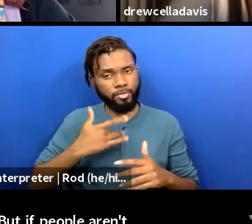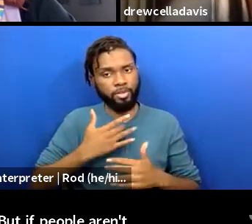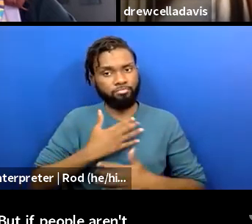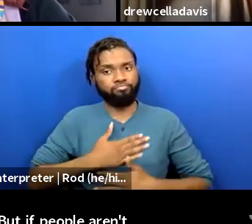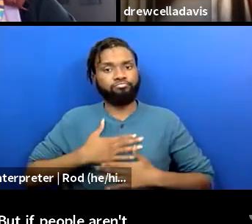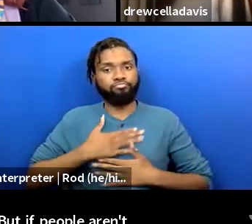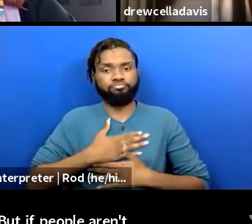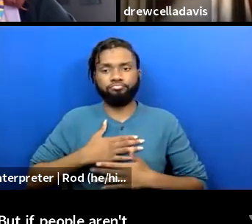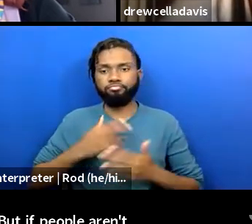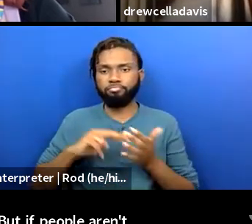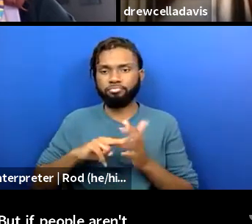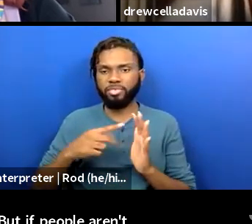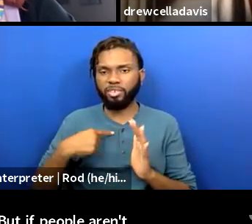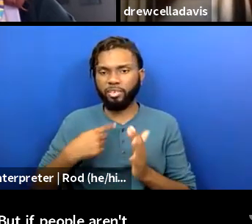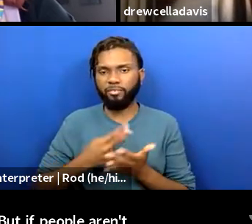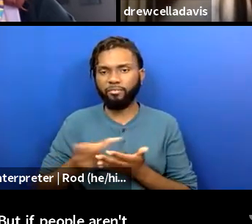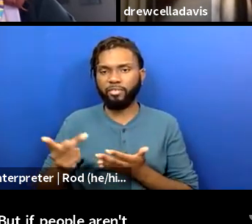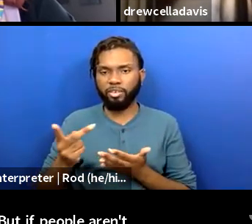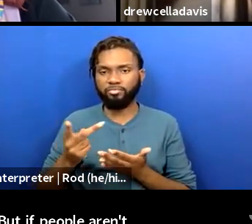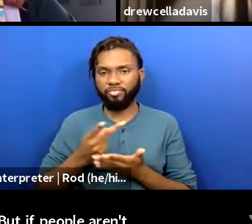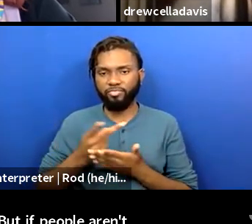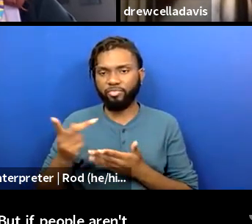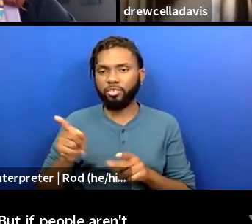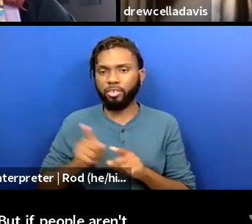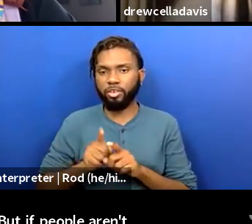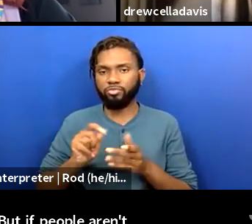I have failed as a writer.